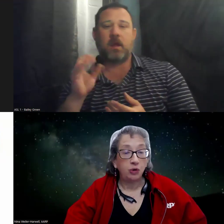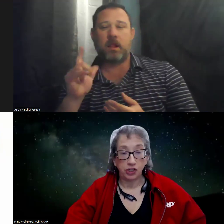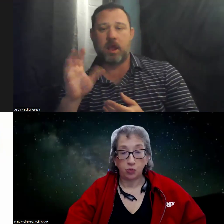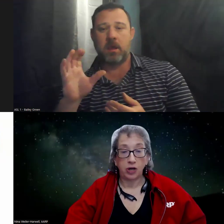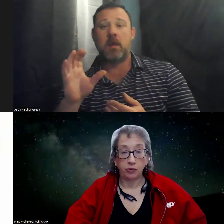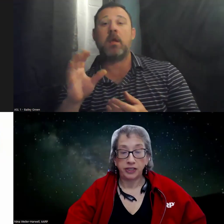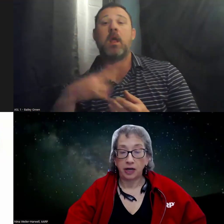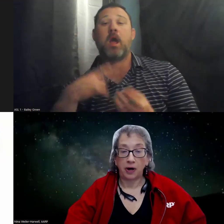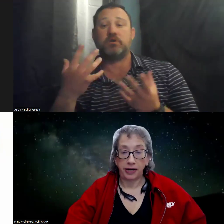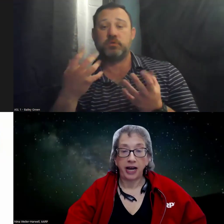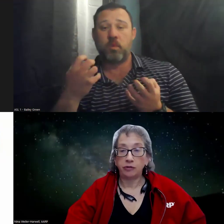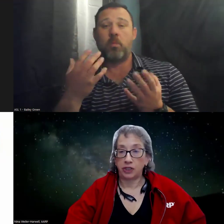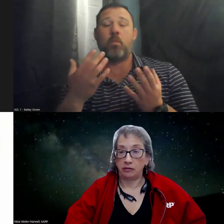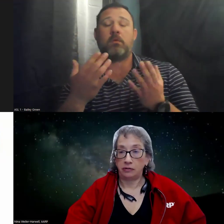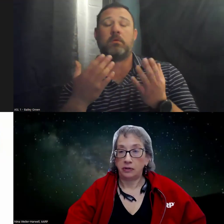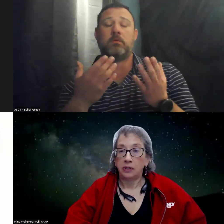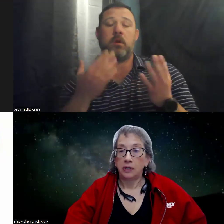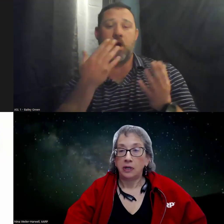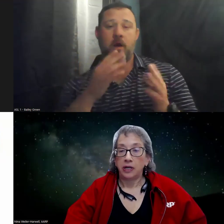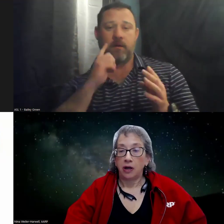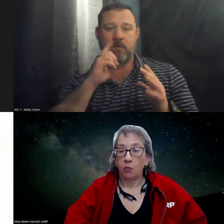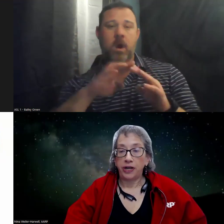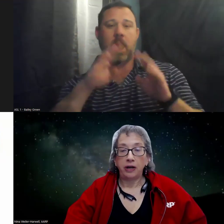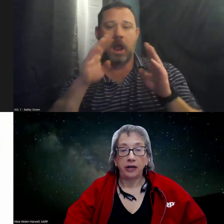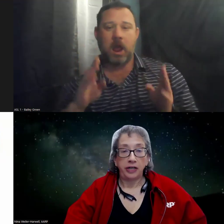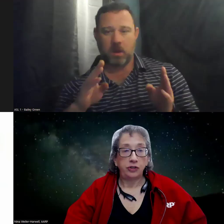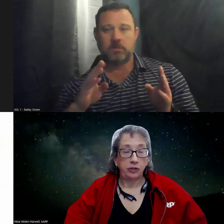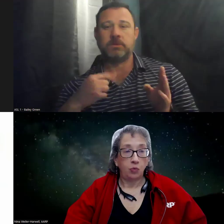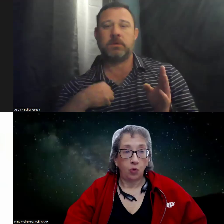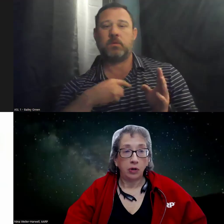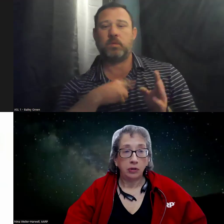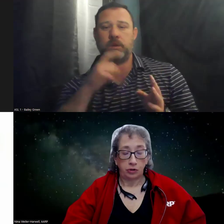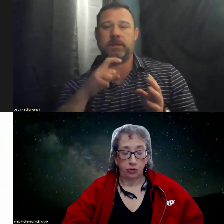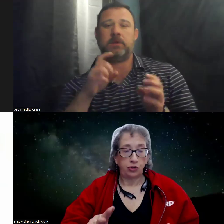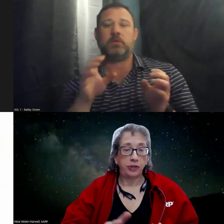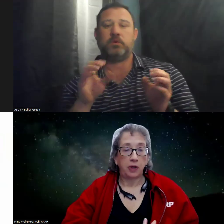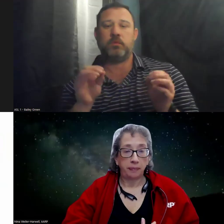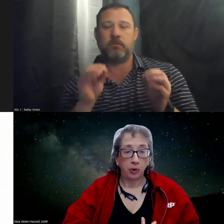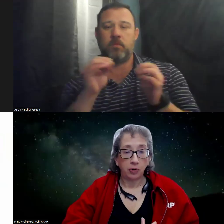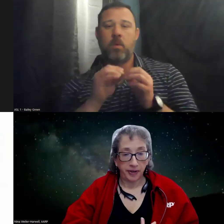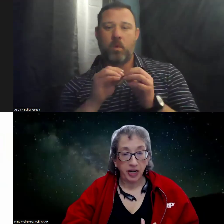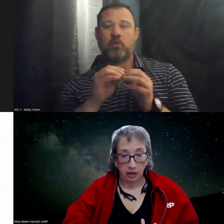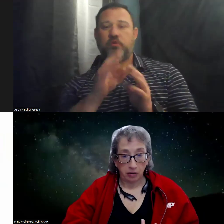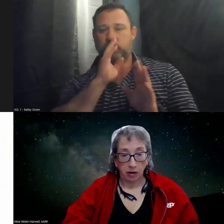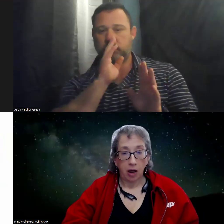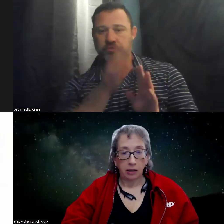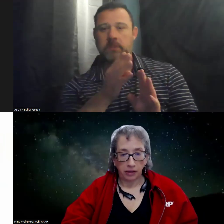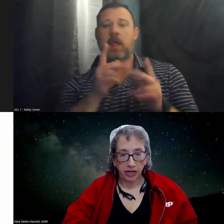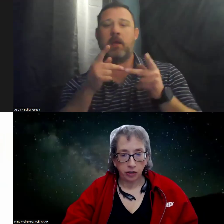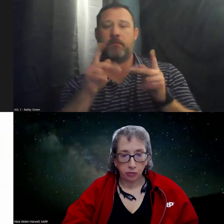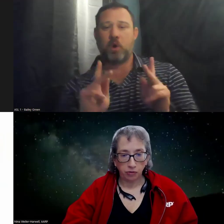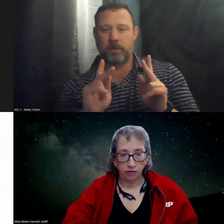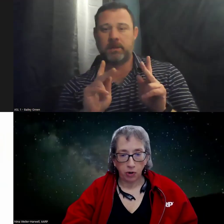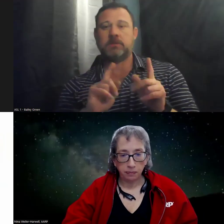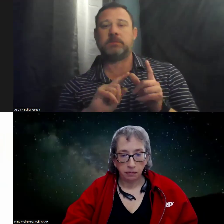I do just want to raise up on housing. We need to do more to streamline permitting,